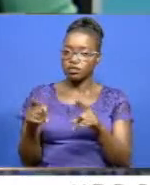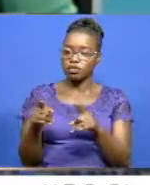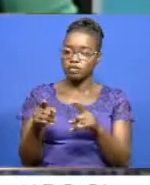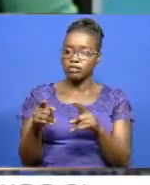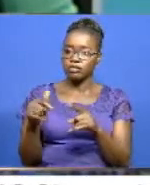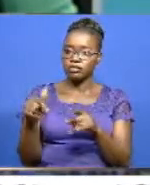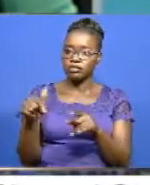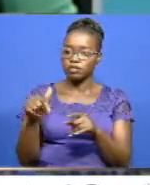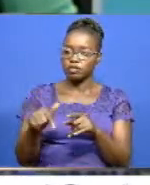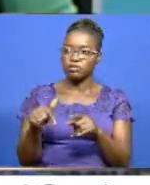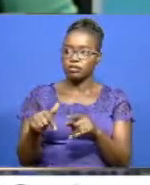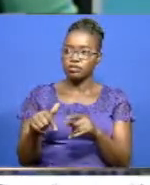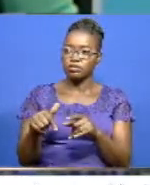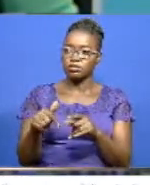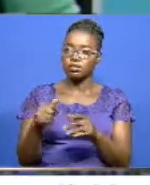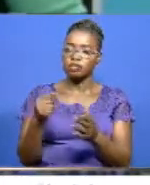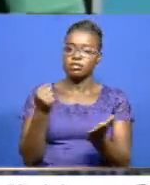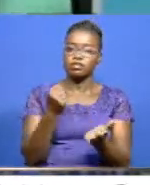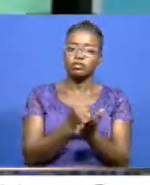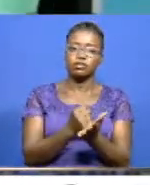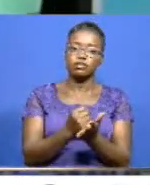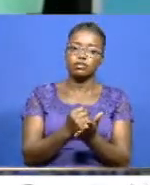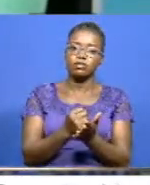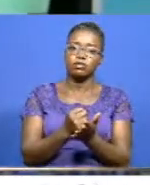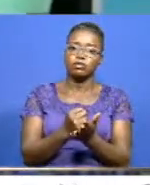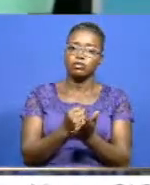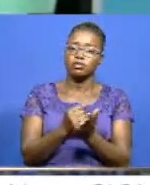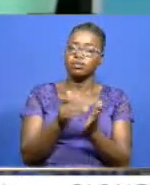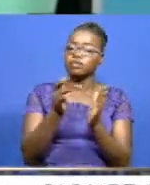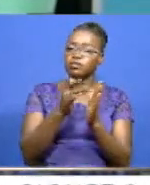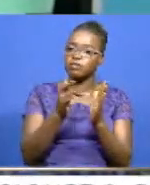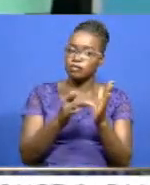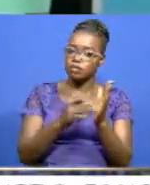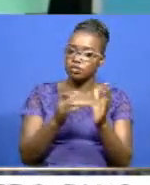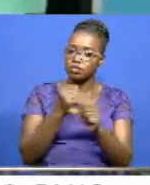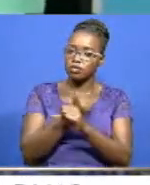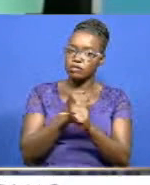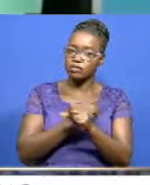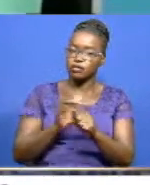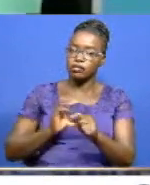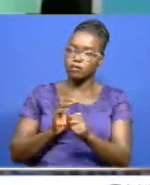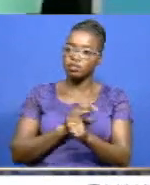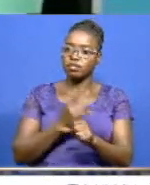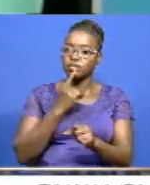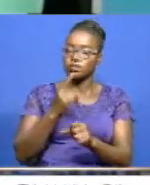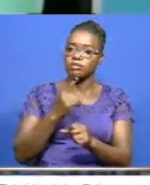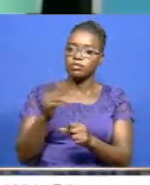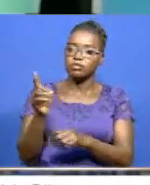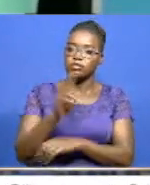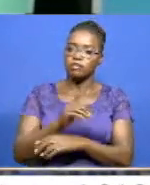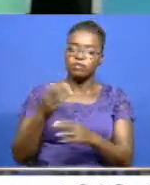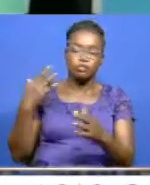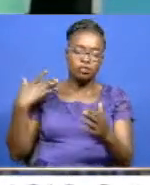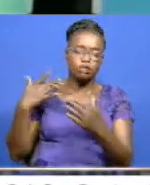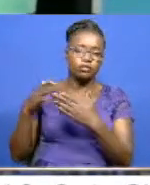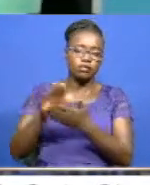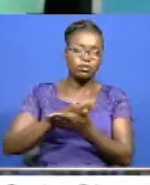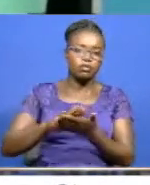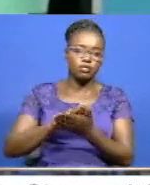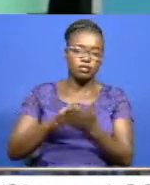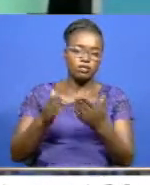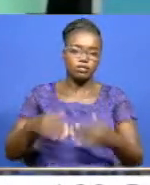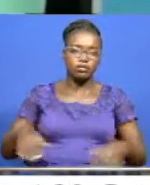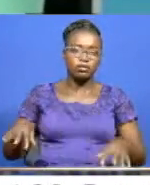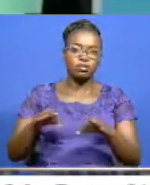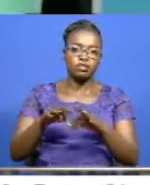Today also the Office of the Data Protection Commissioner is marking 100 days since the establishment, and they're having a forum at